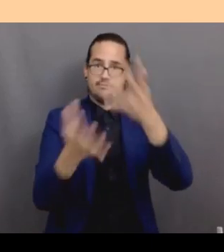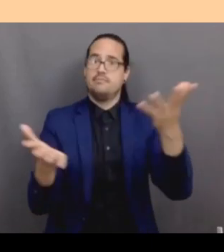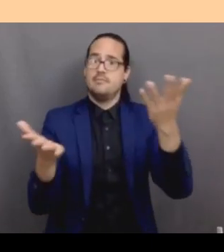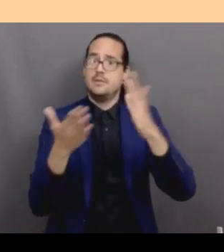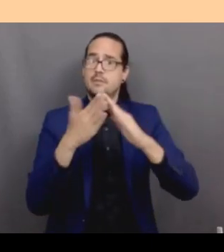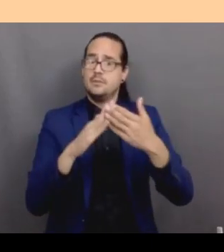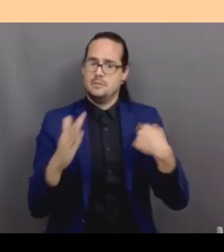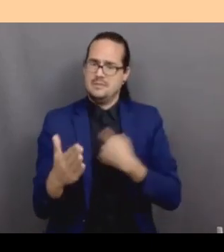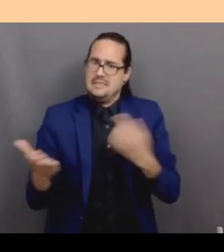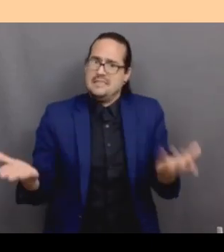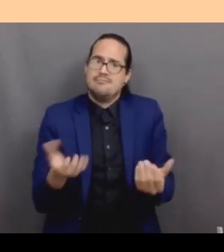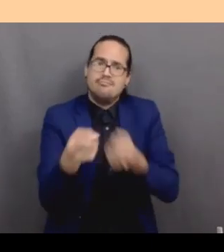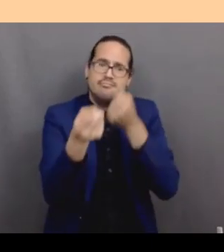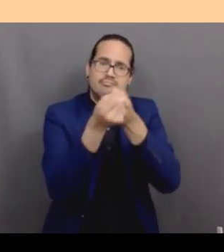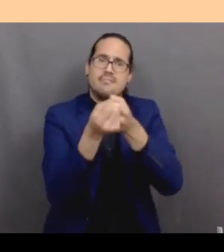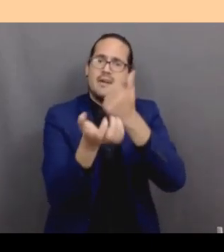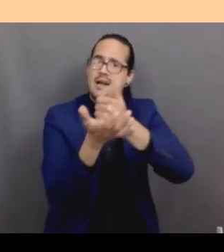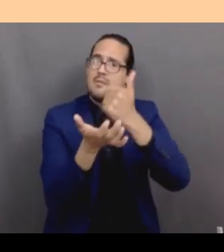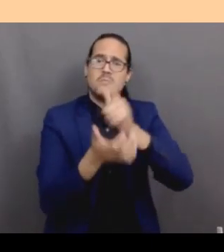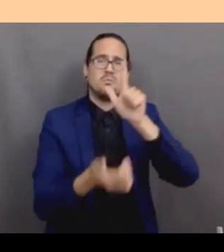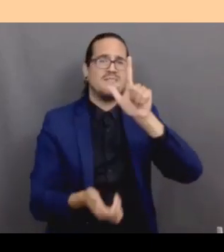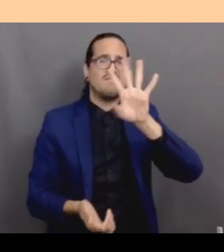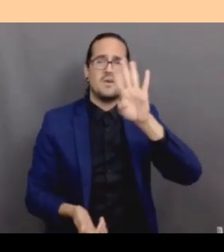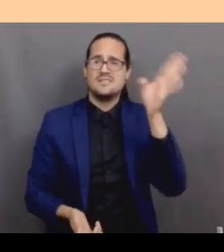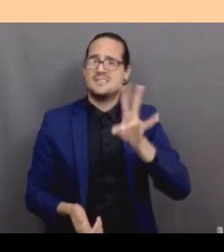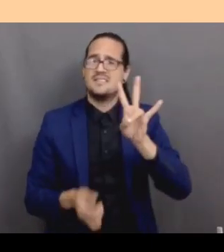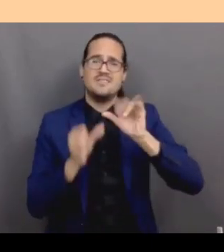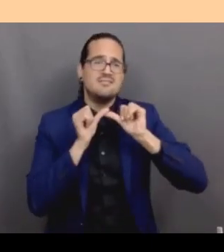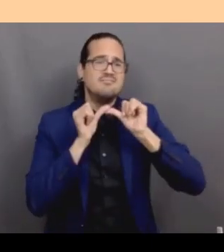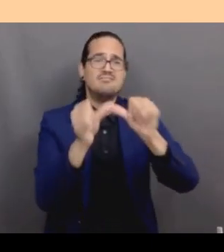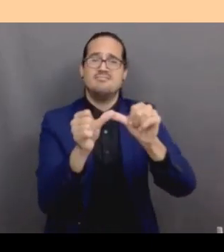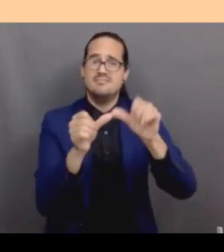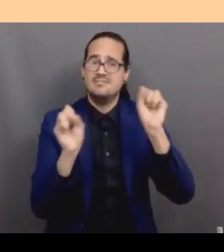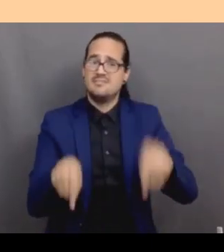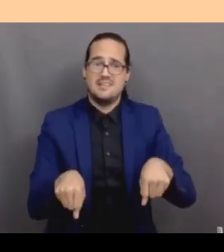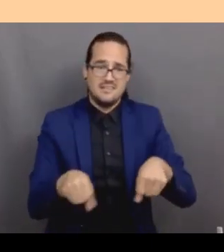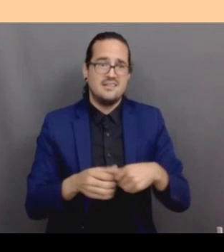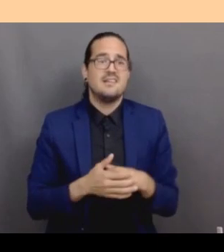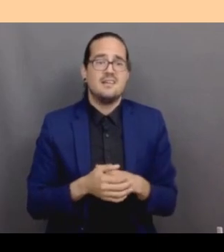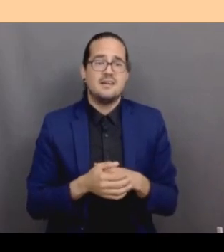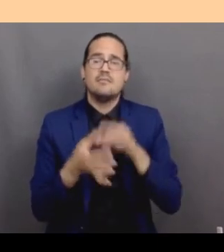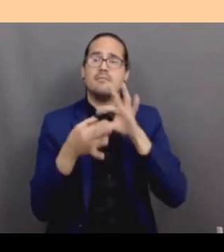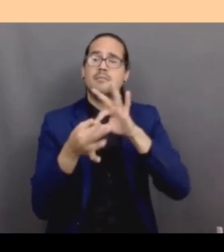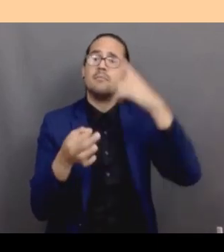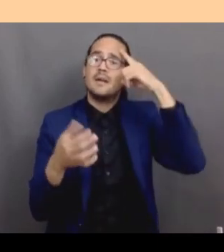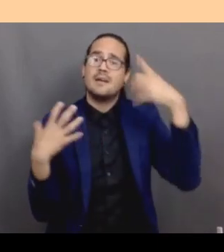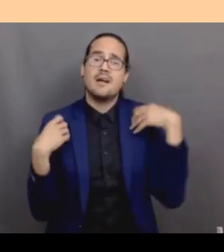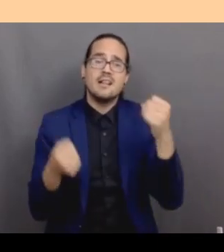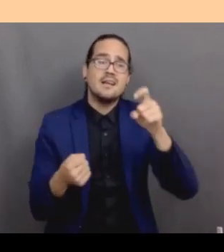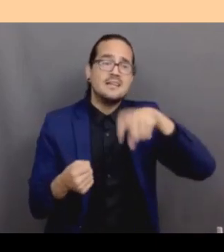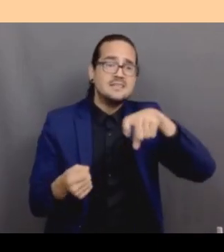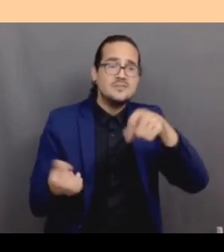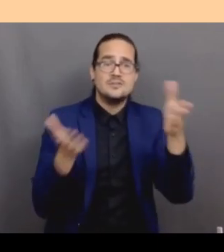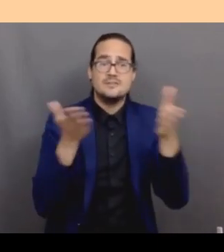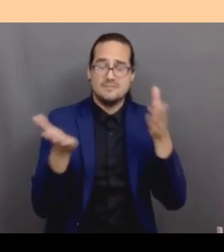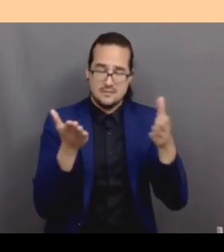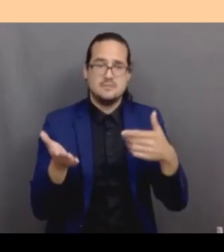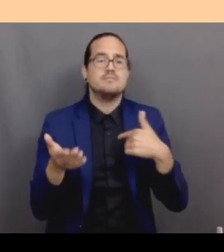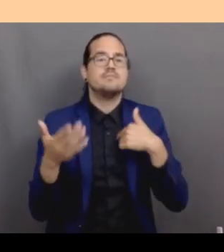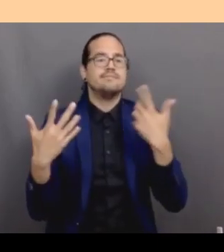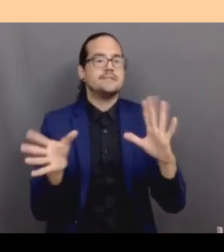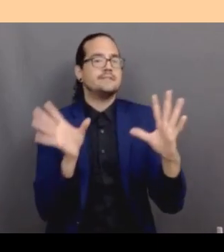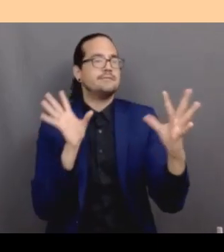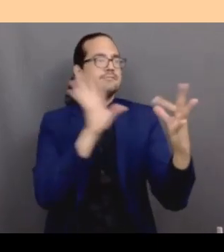to make sure that services are provided for mental health needs. We've partnered with the Body